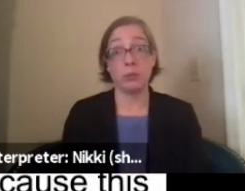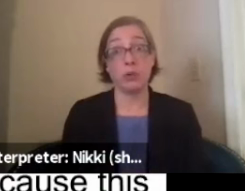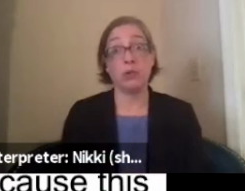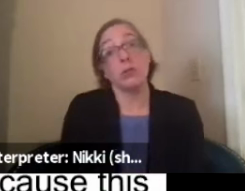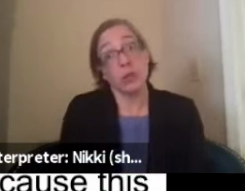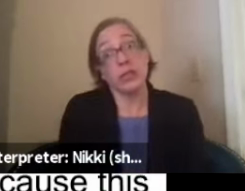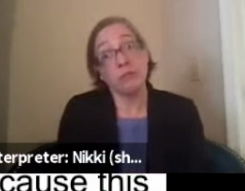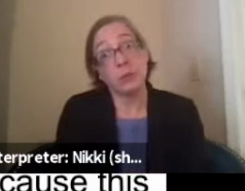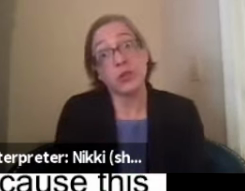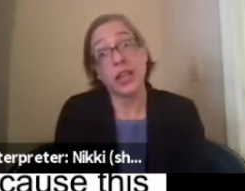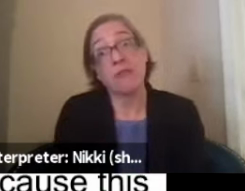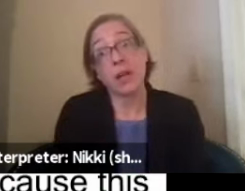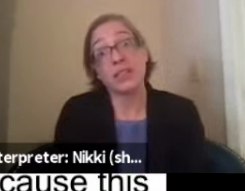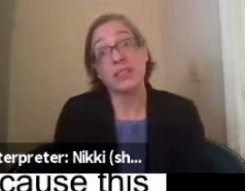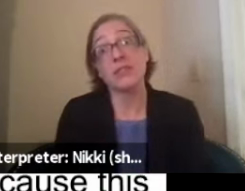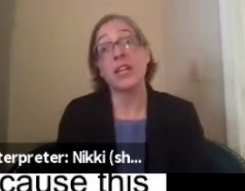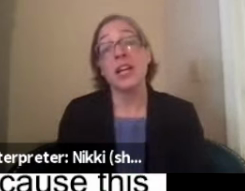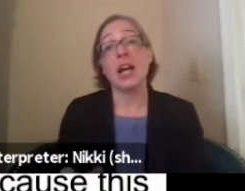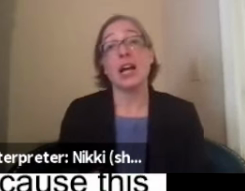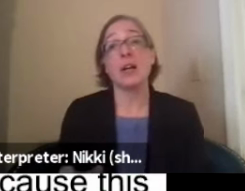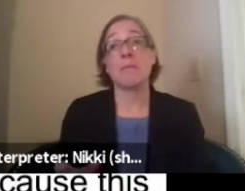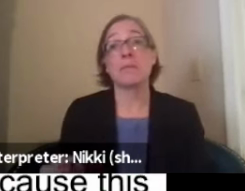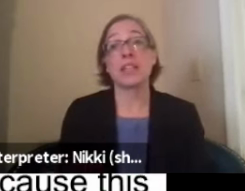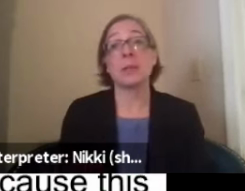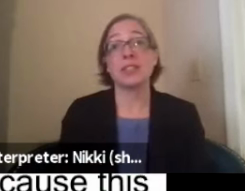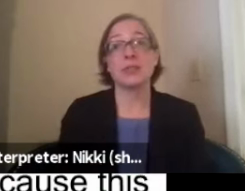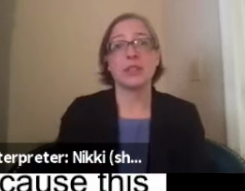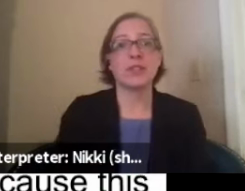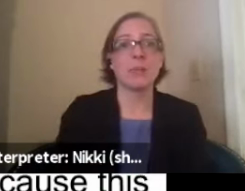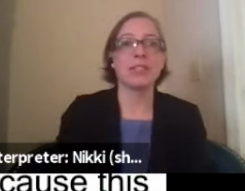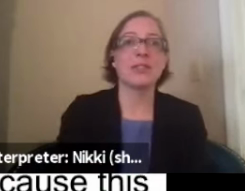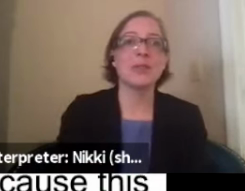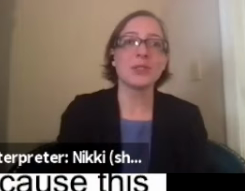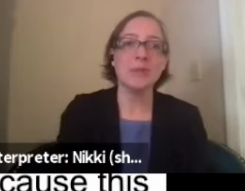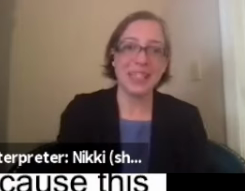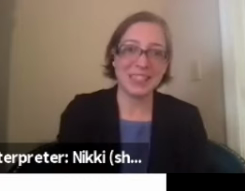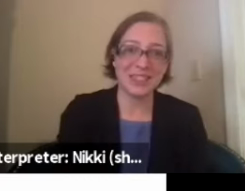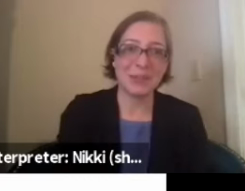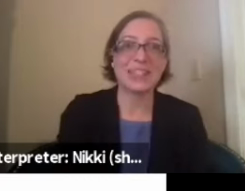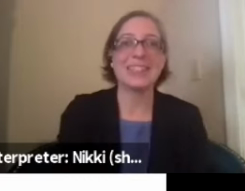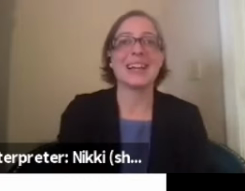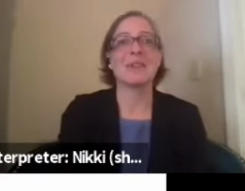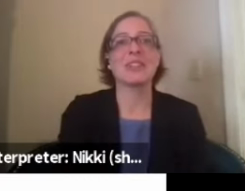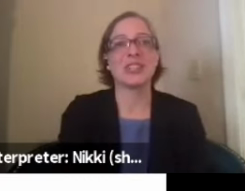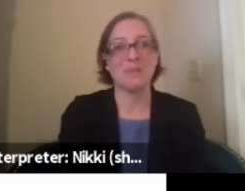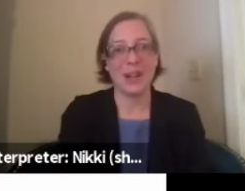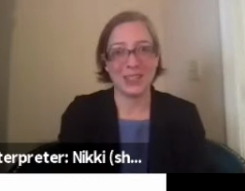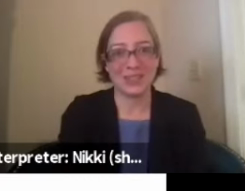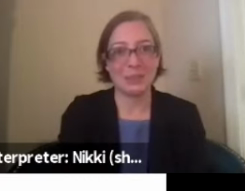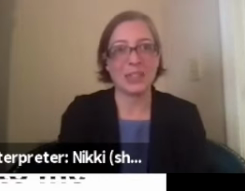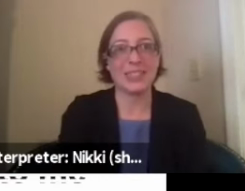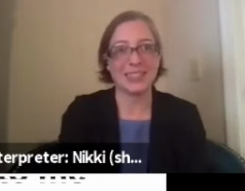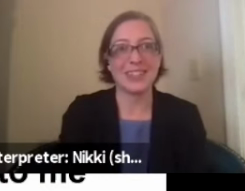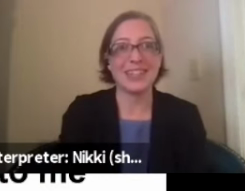for people, including deaf people, to have positive experiences with their family. So these were some negative experiences. I will share some